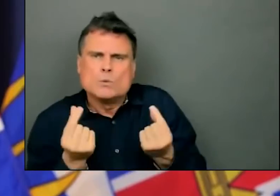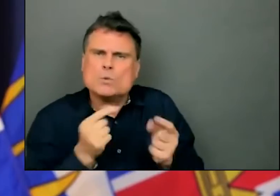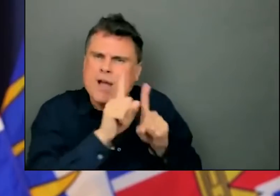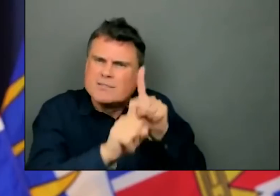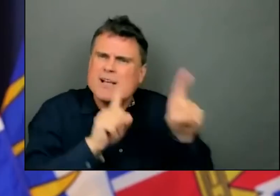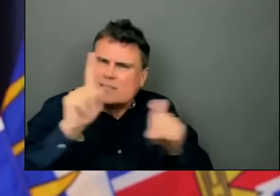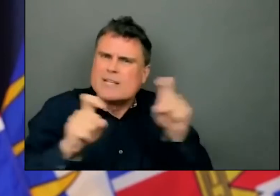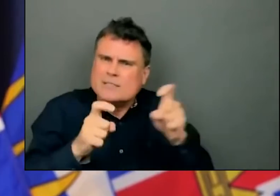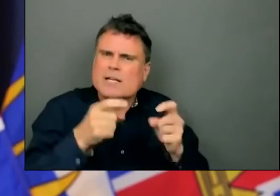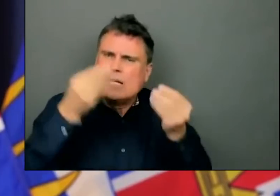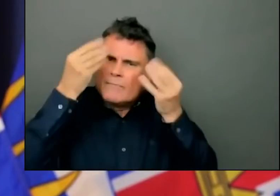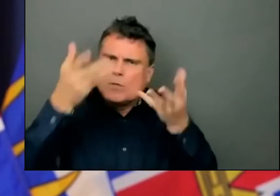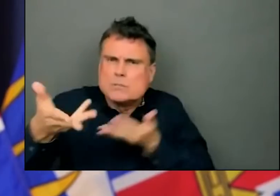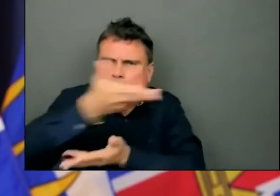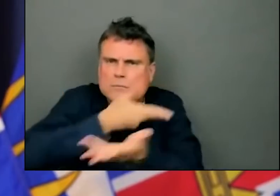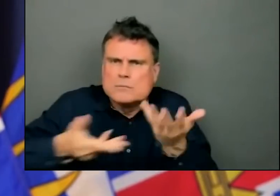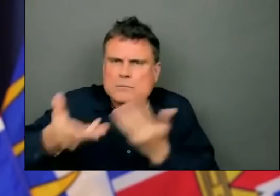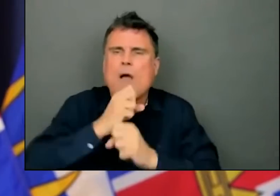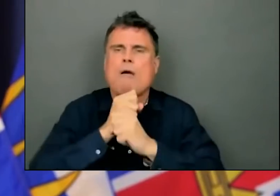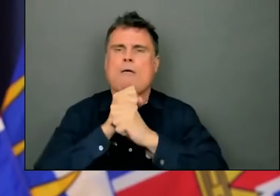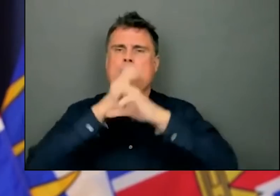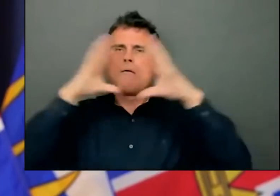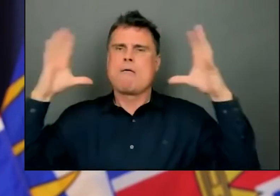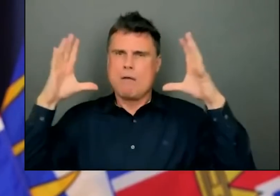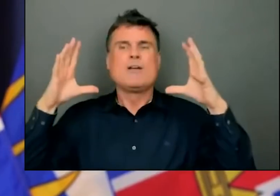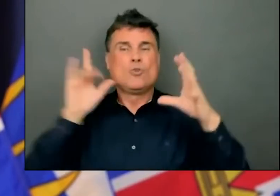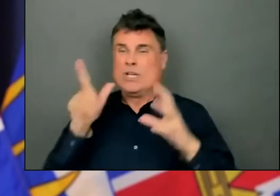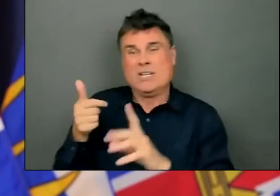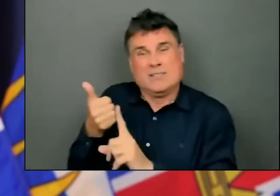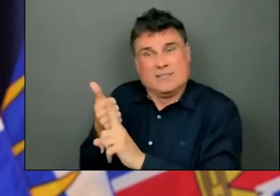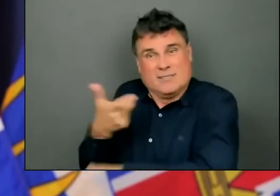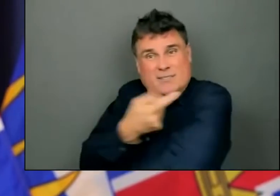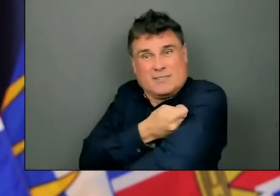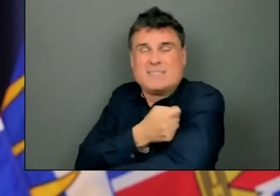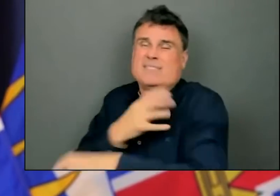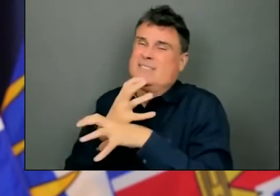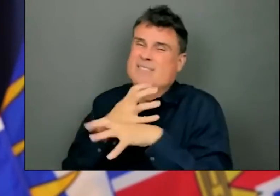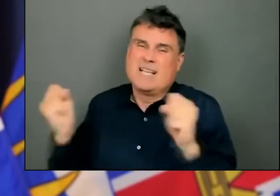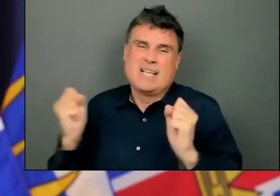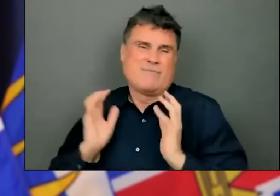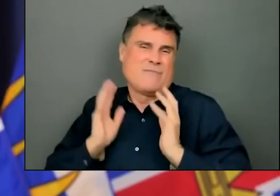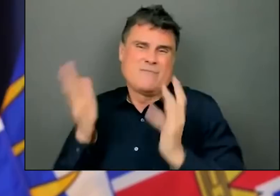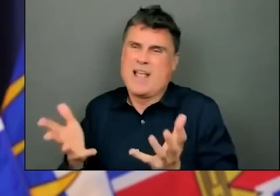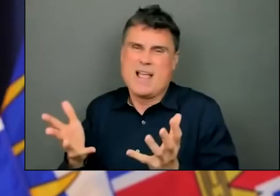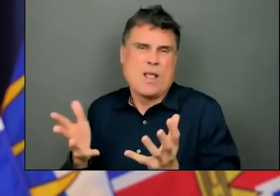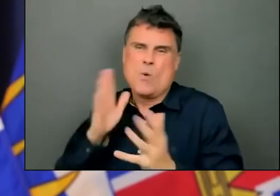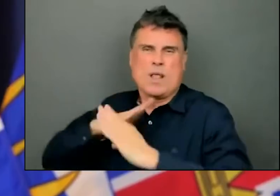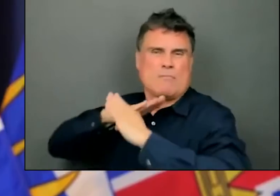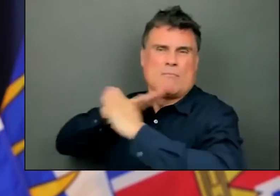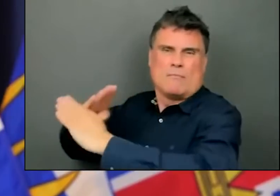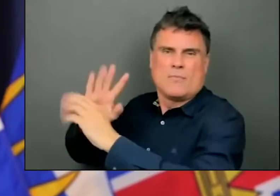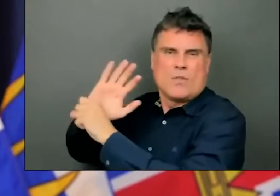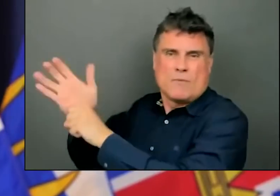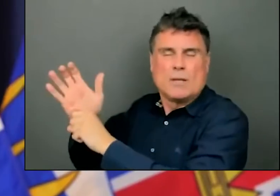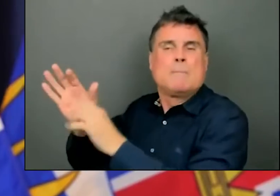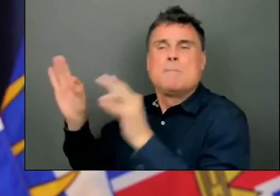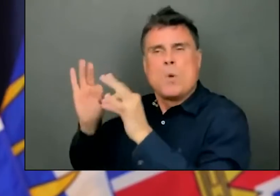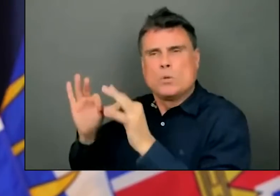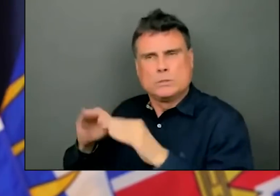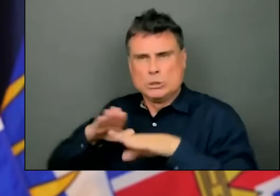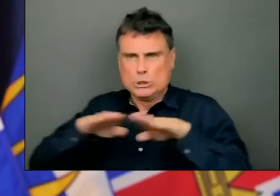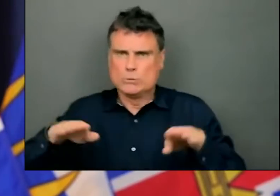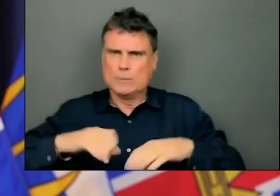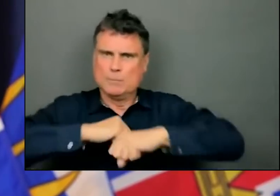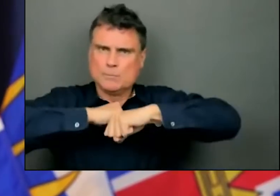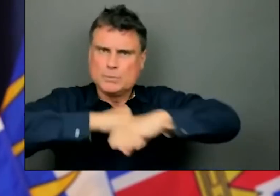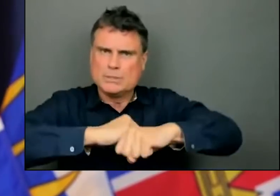well they work, and the impacts that COVID has had on younger people. because we do need to get those immunization rates up. I